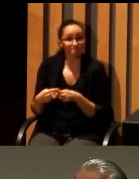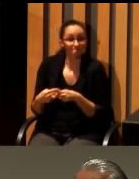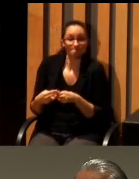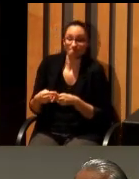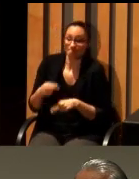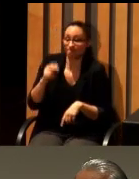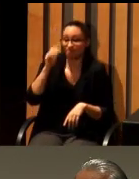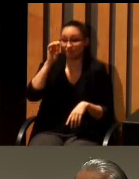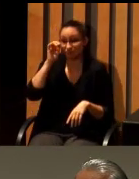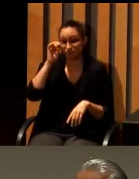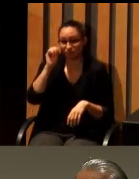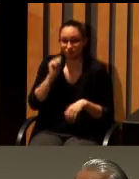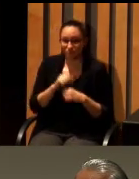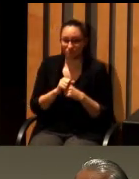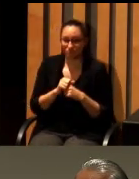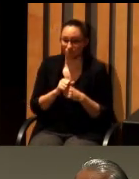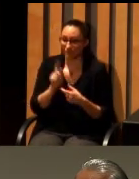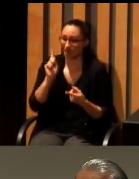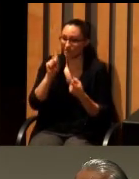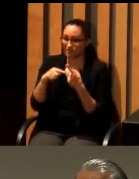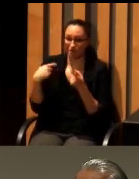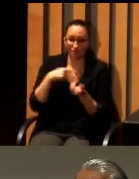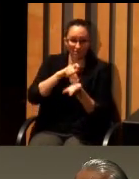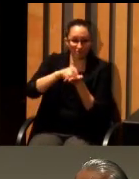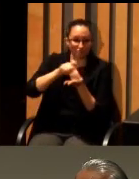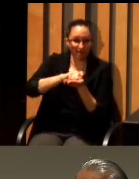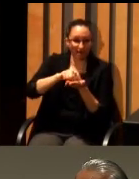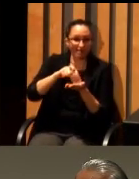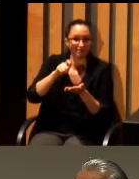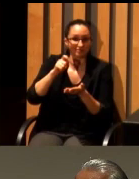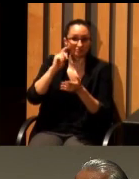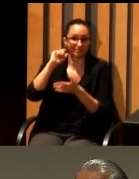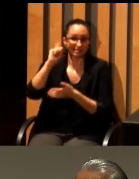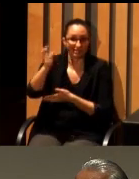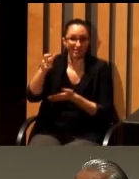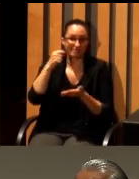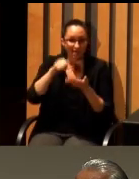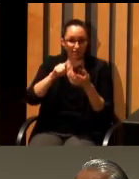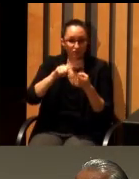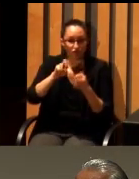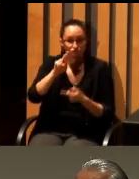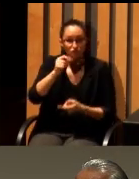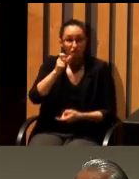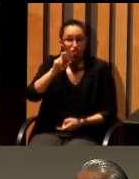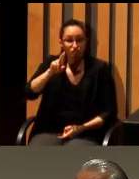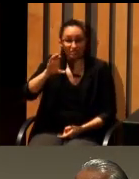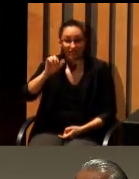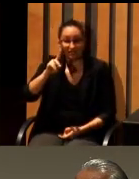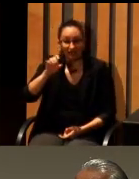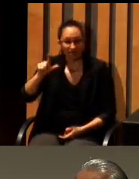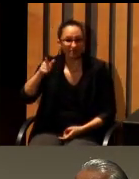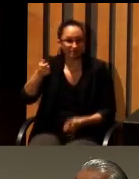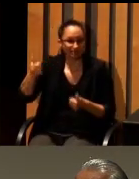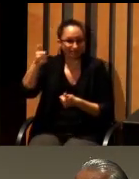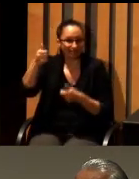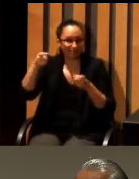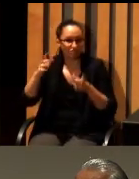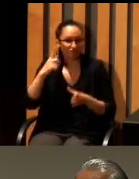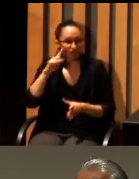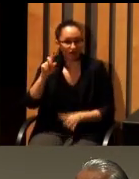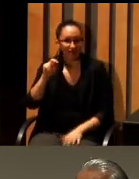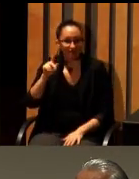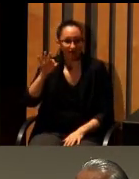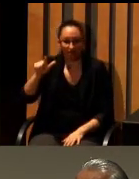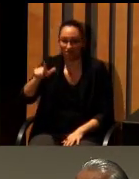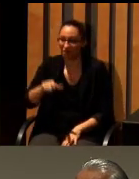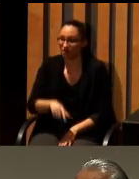to Roger Goodell, the commissioner of the NFL, Dan Snyder himself, although he's probably